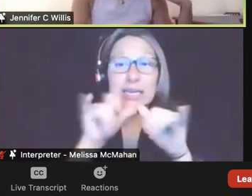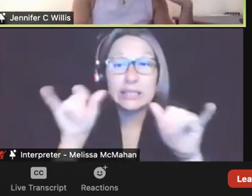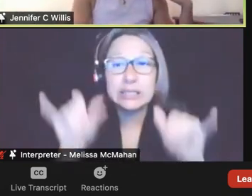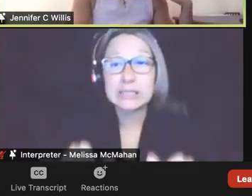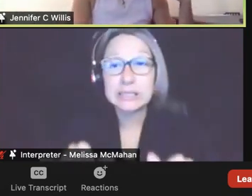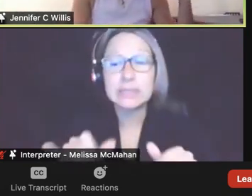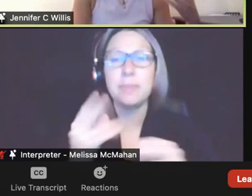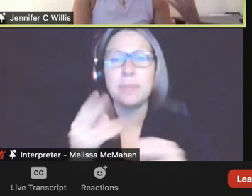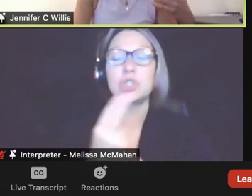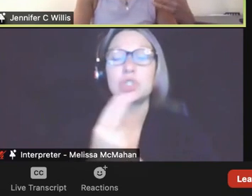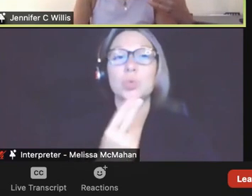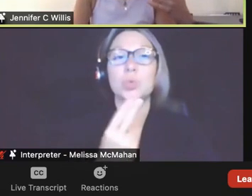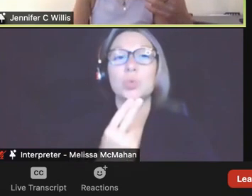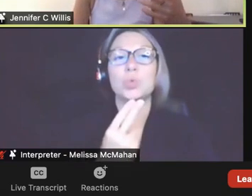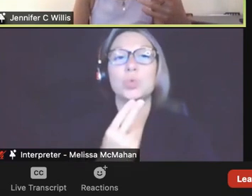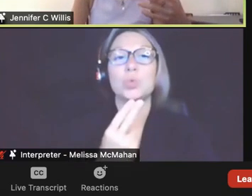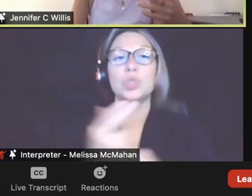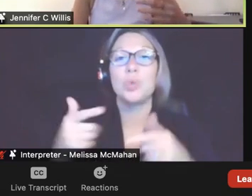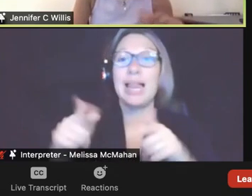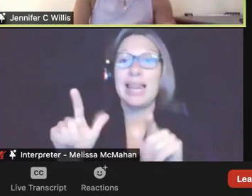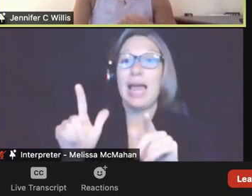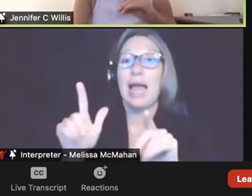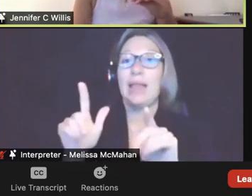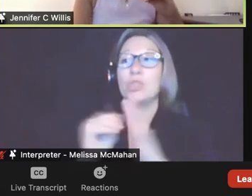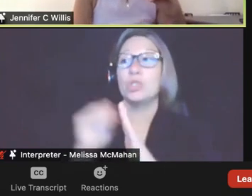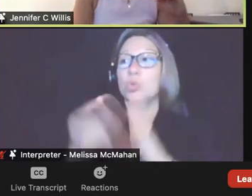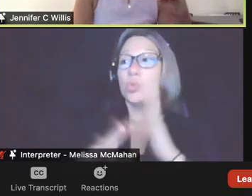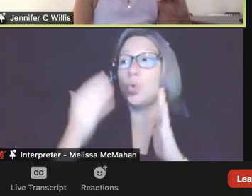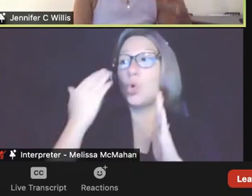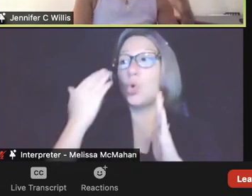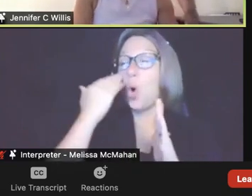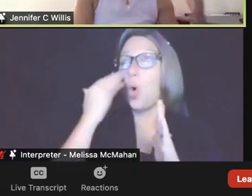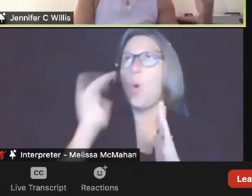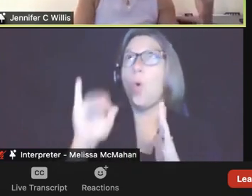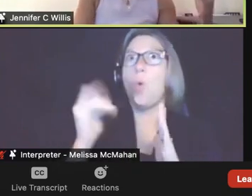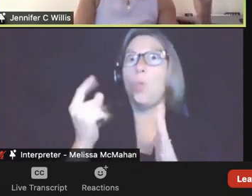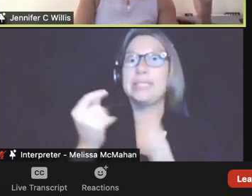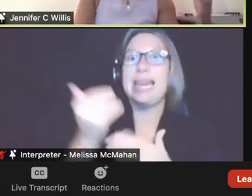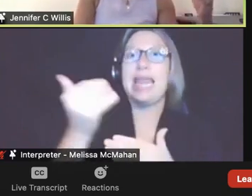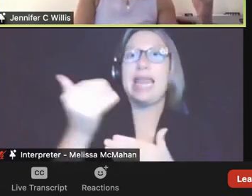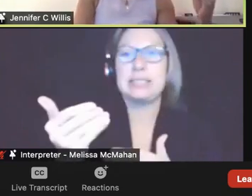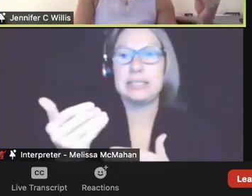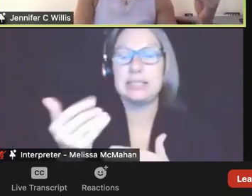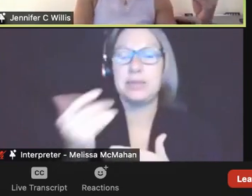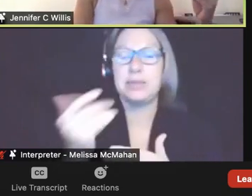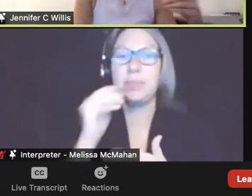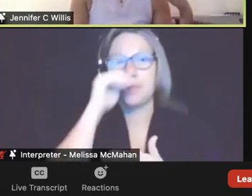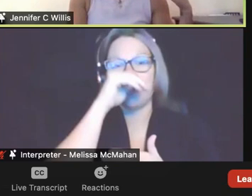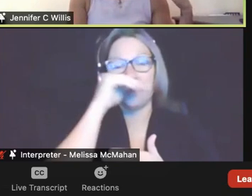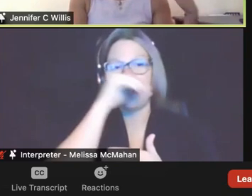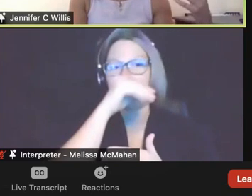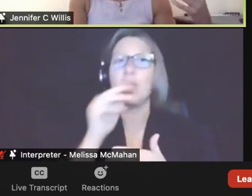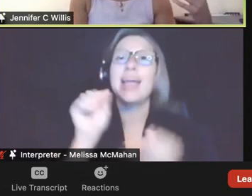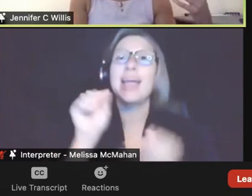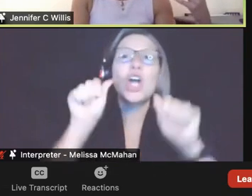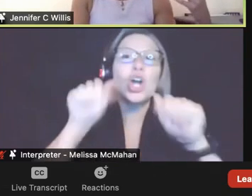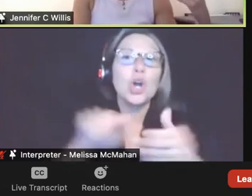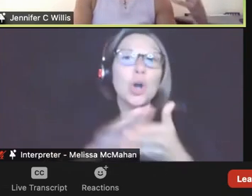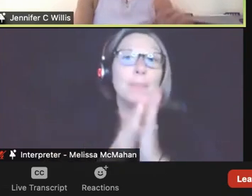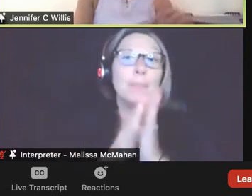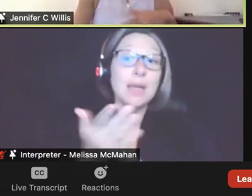to allow the student to anticipate what's going to happen, it can also then eventually become possibly an